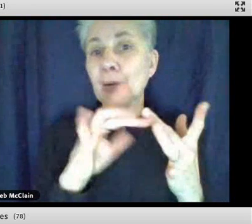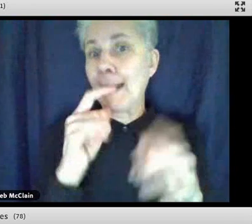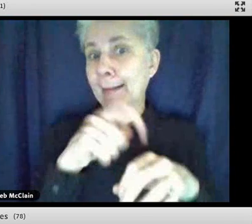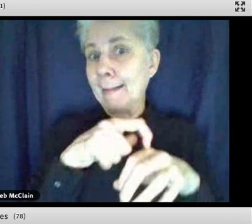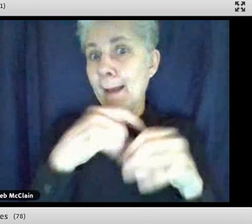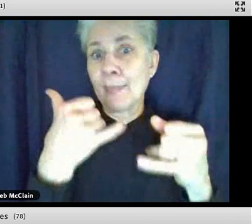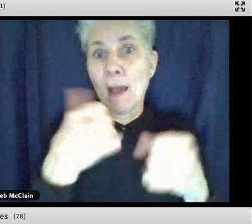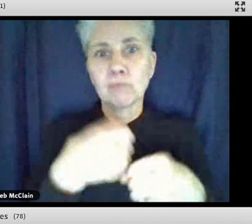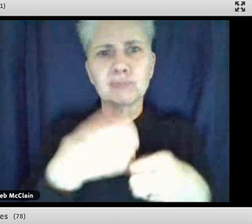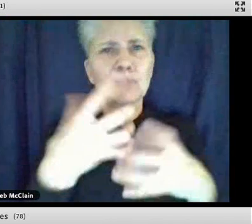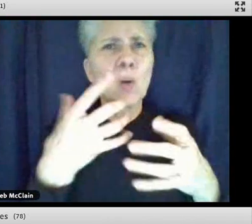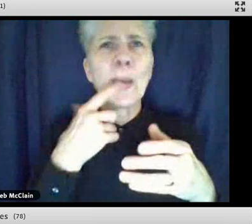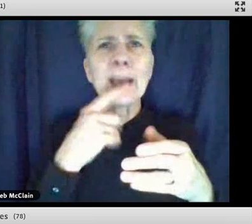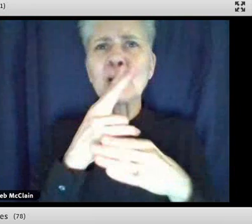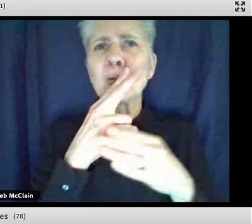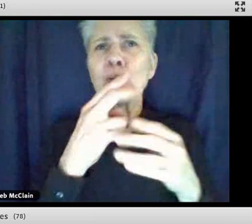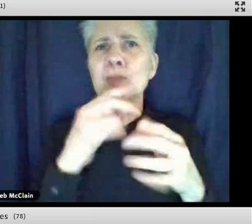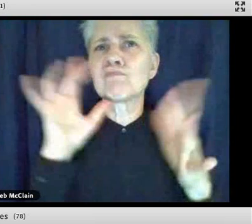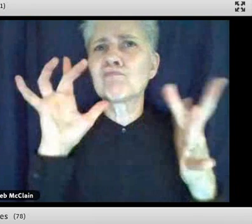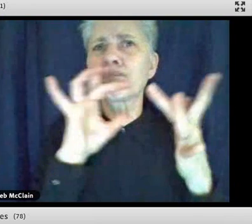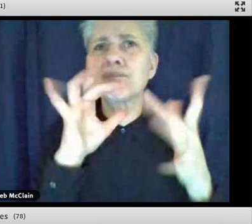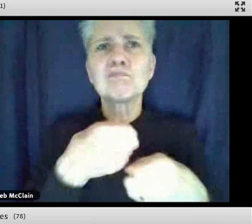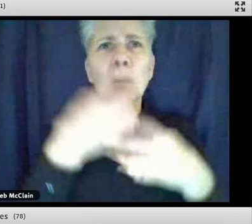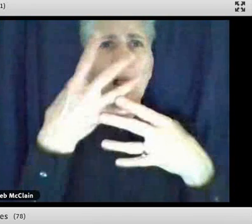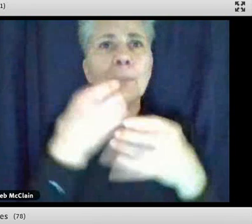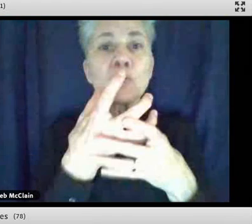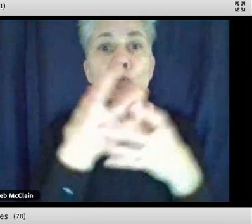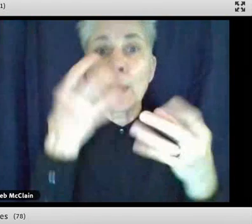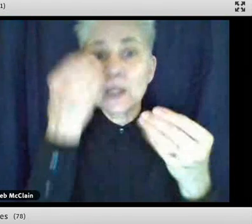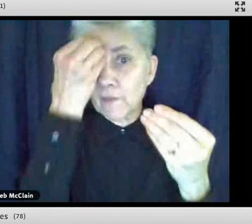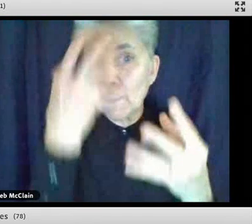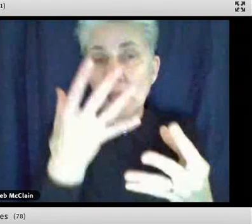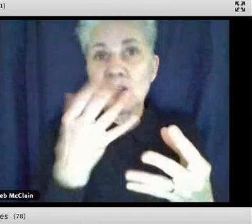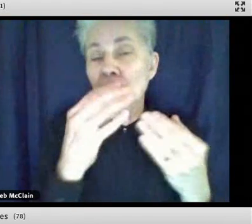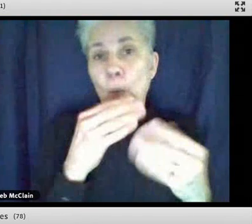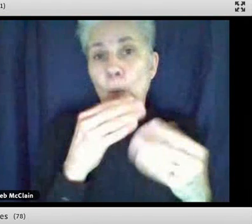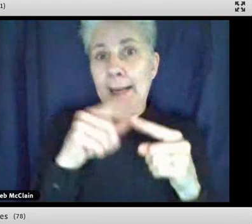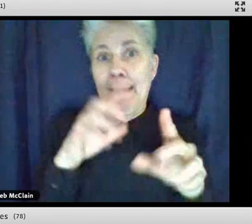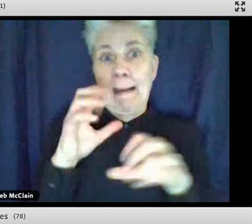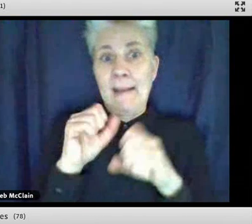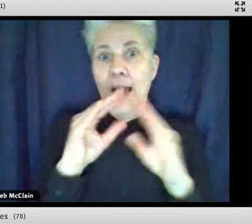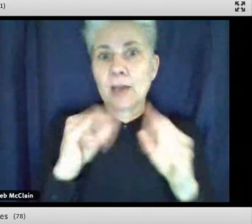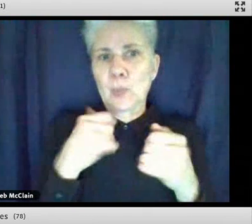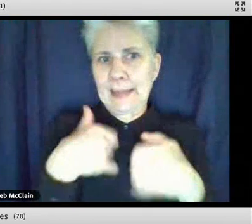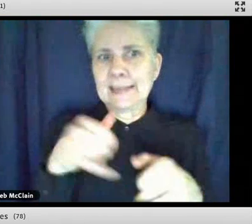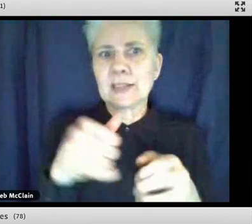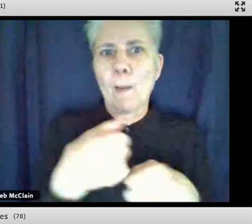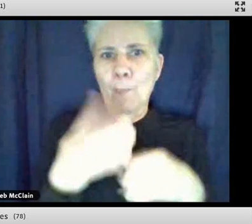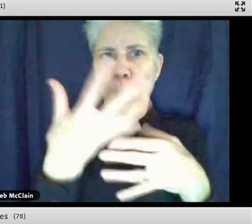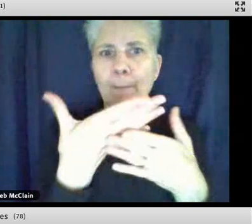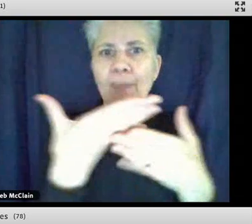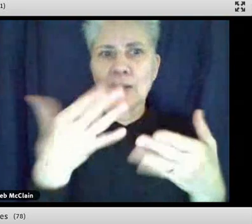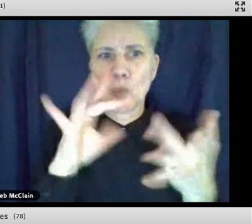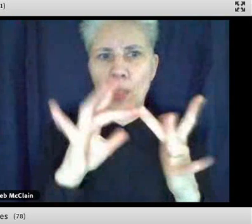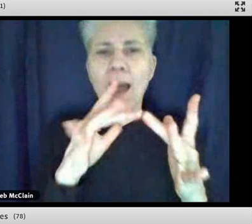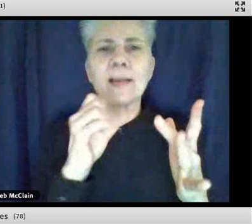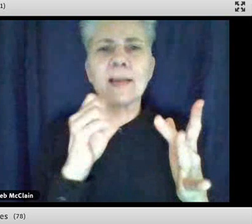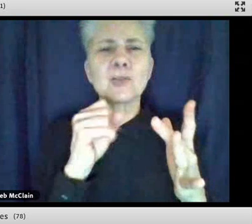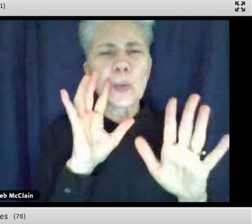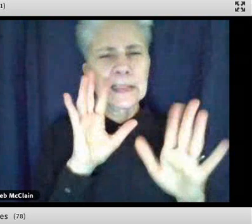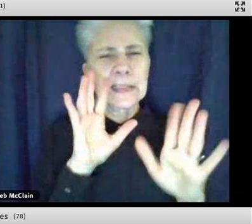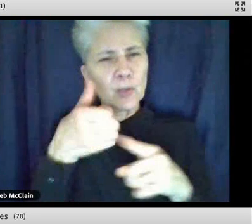to so much that we can do, even though we can't really leave the house sometimes. Um, Center yourself